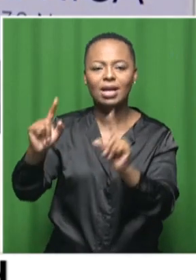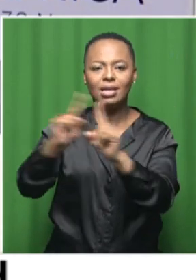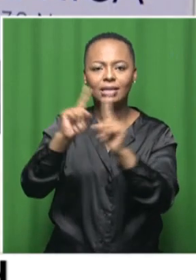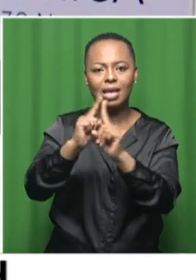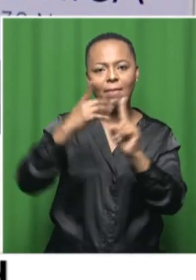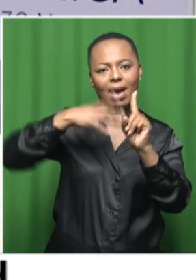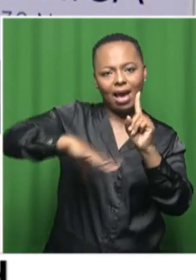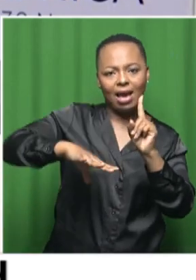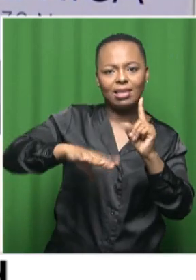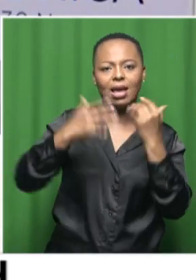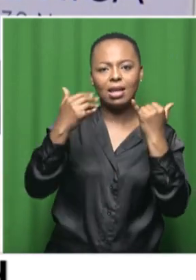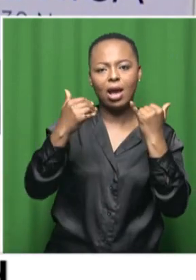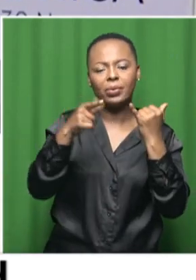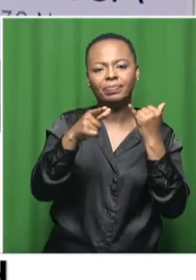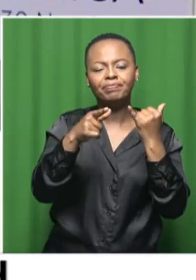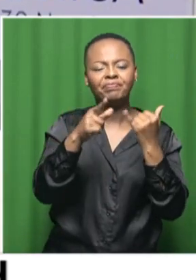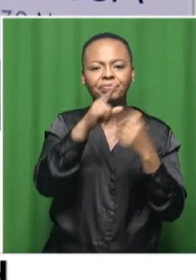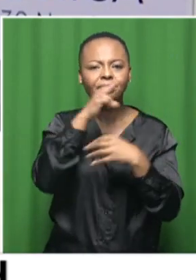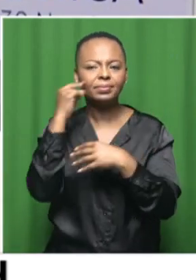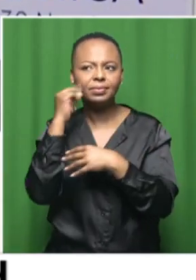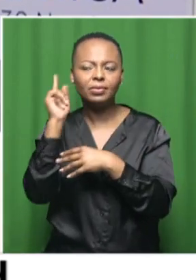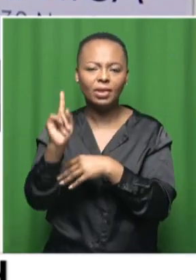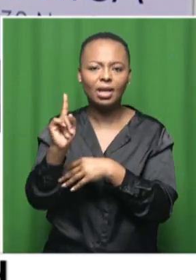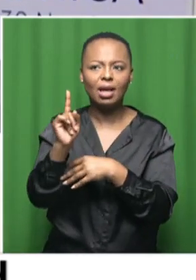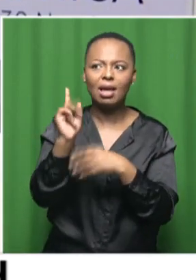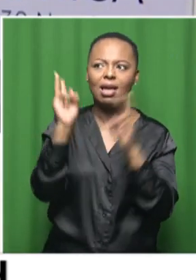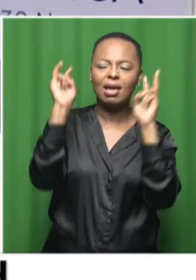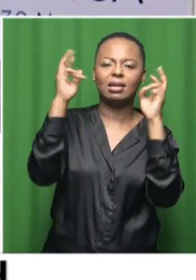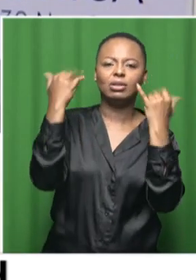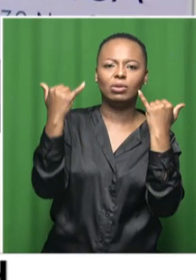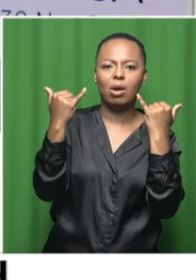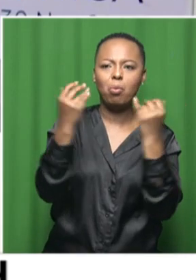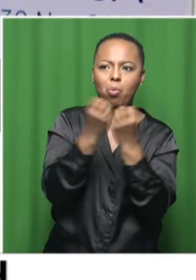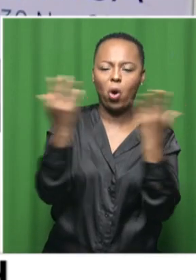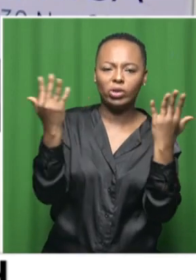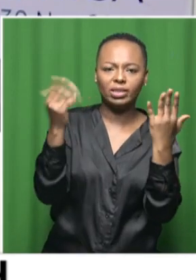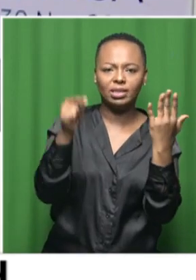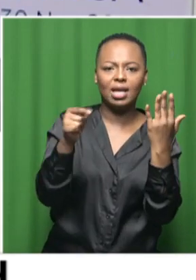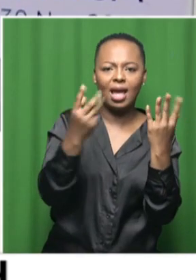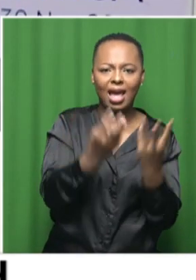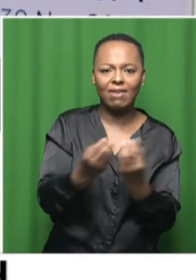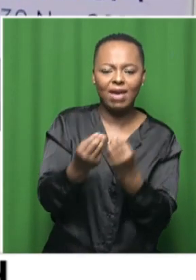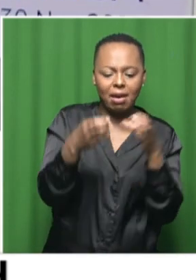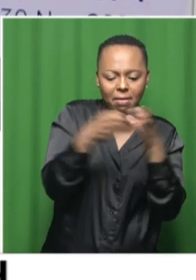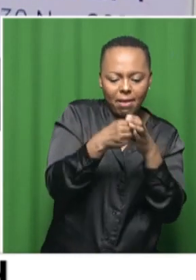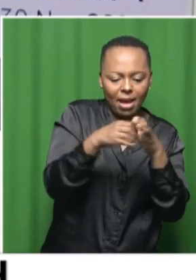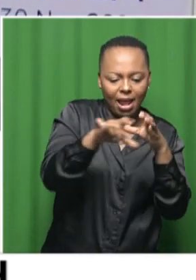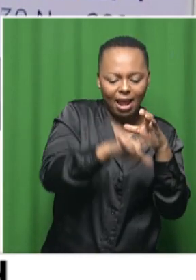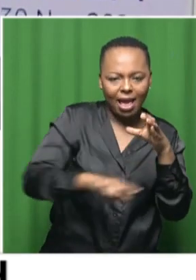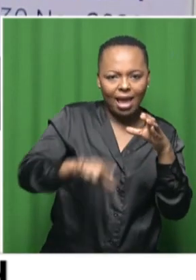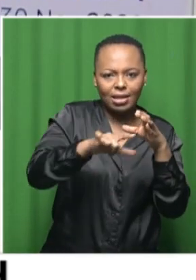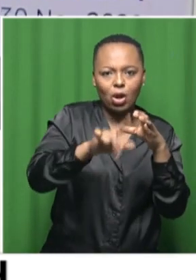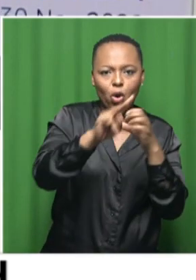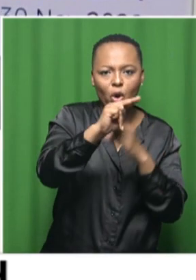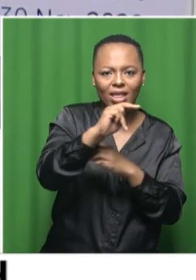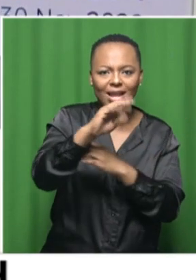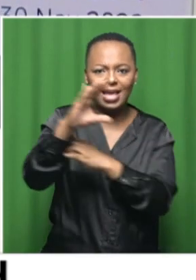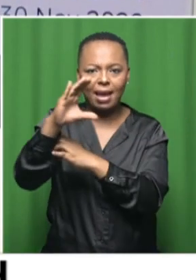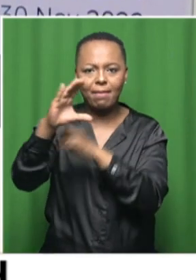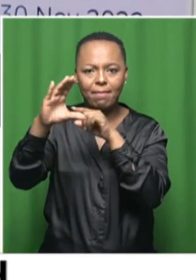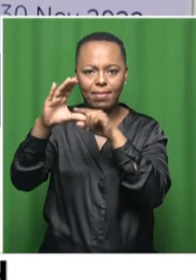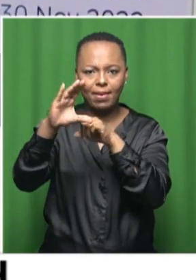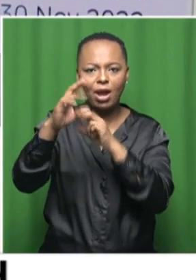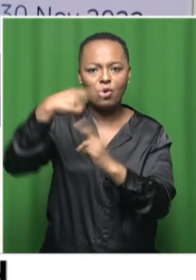of real estate. Essentially, we've got abundant piece of land, especially in the Northern Cape where the